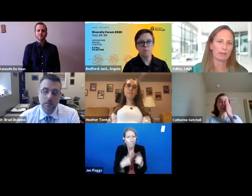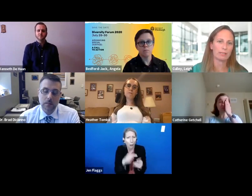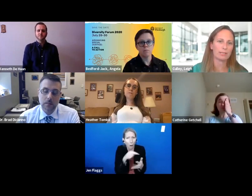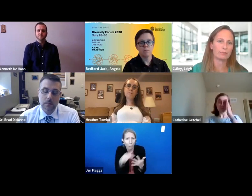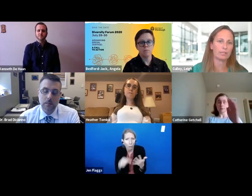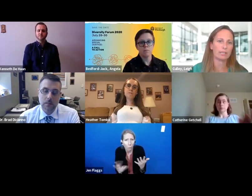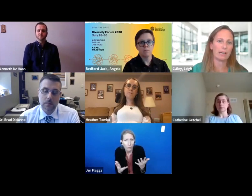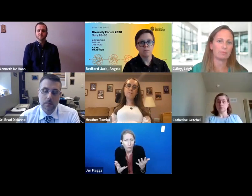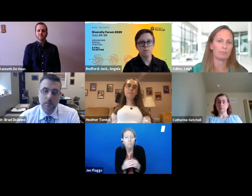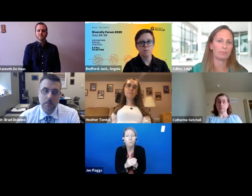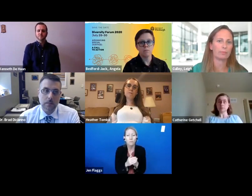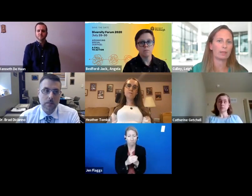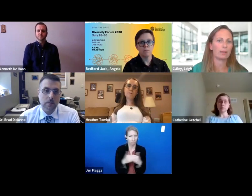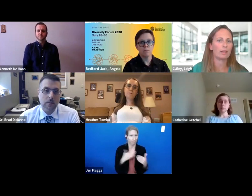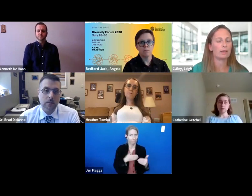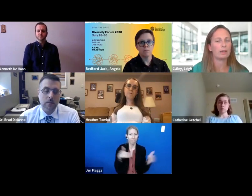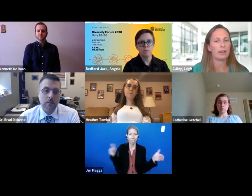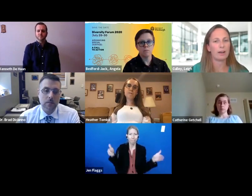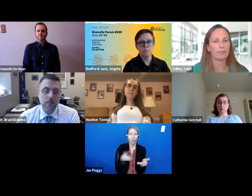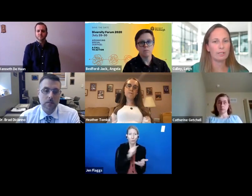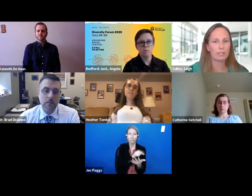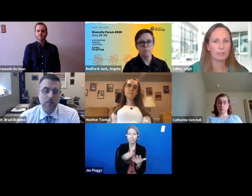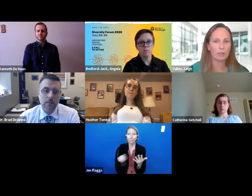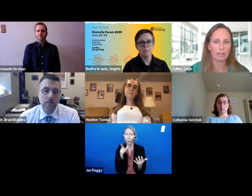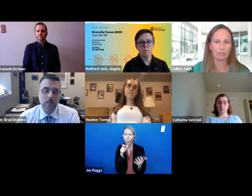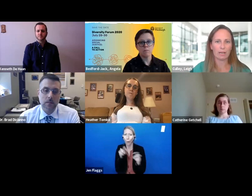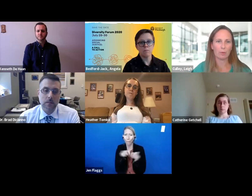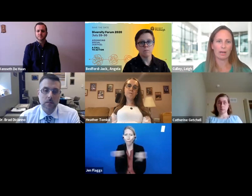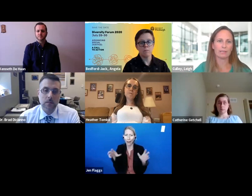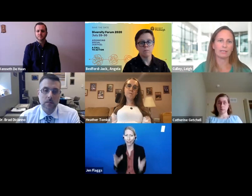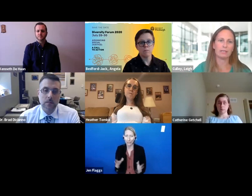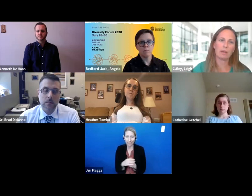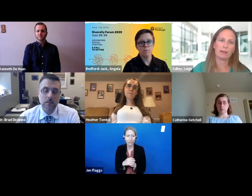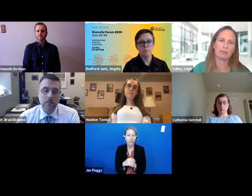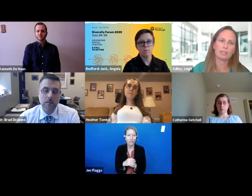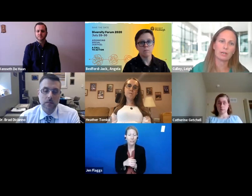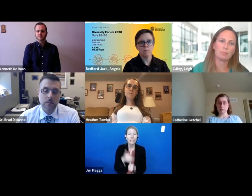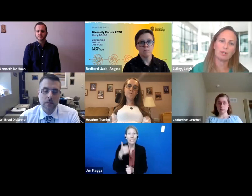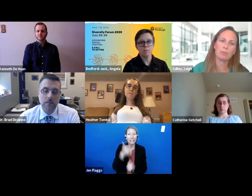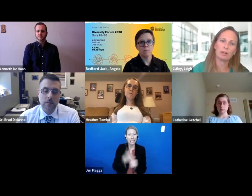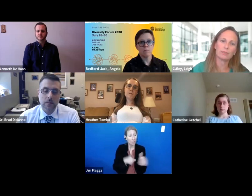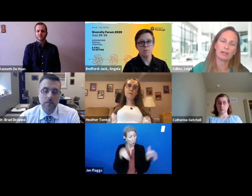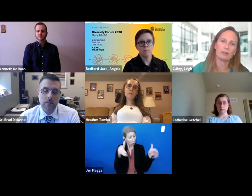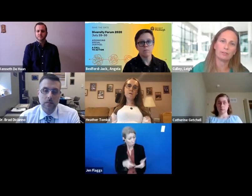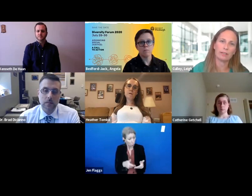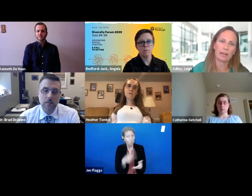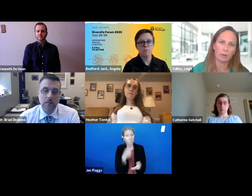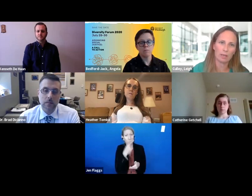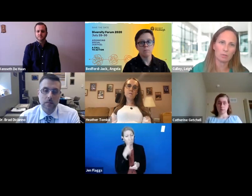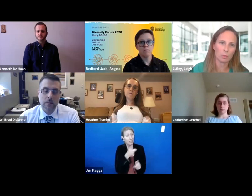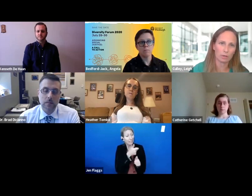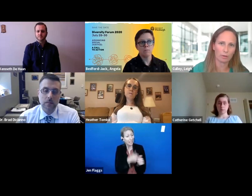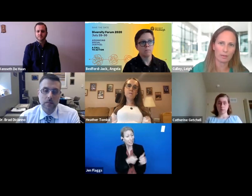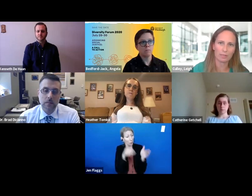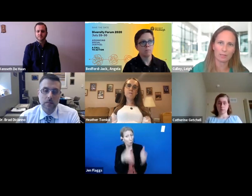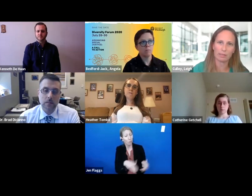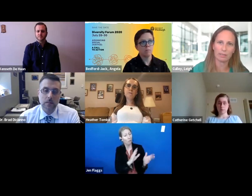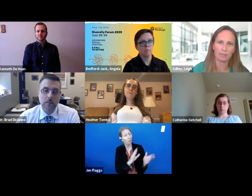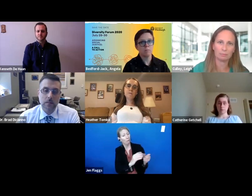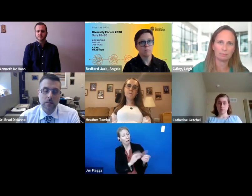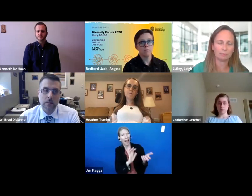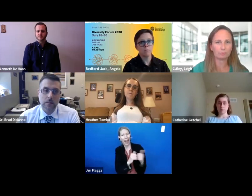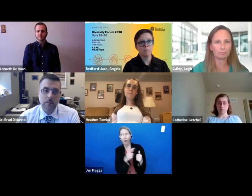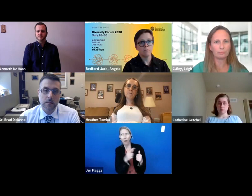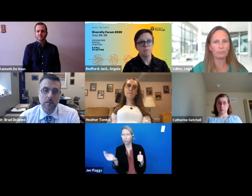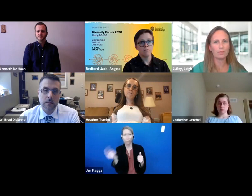introduce our panelists for today. After each introduction, I would ask that each panelist share a bit about yourself and how you came to work around